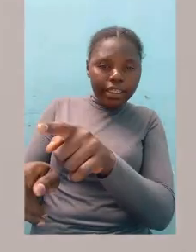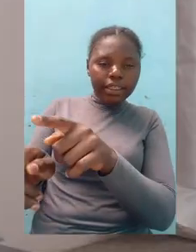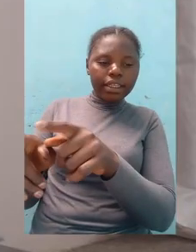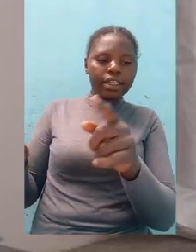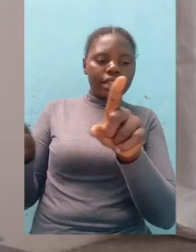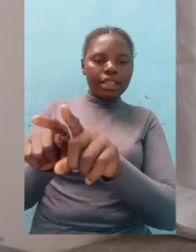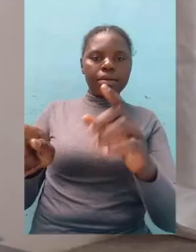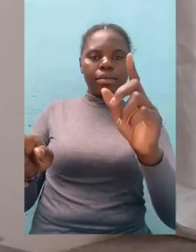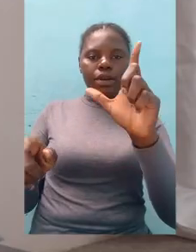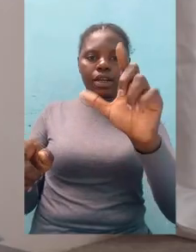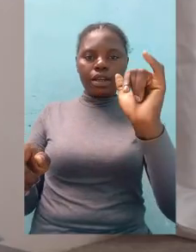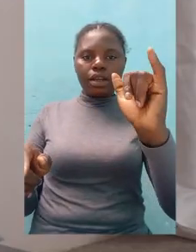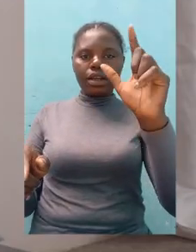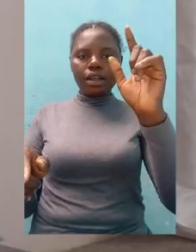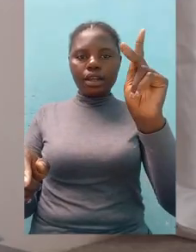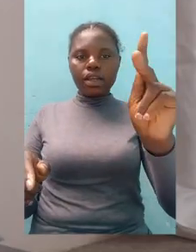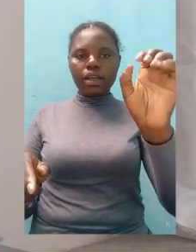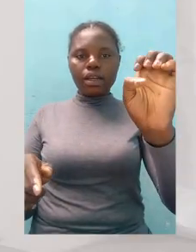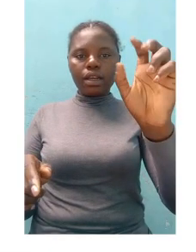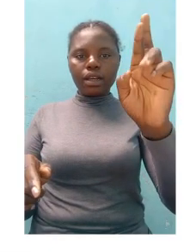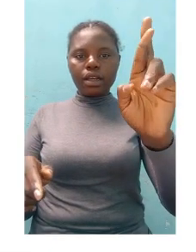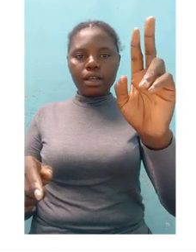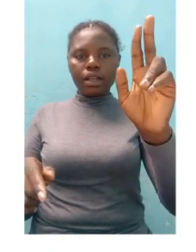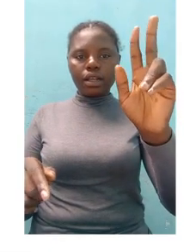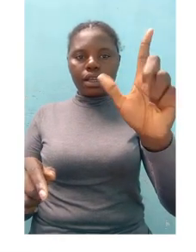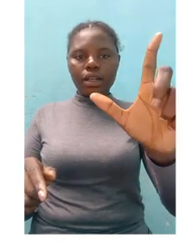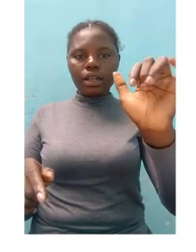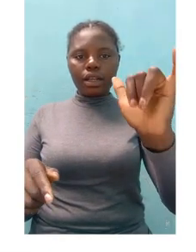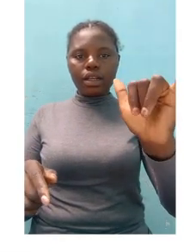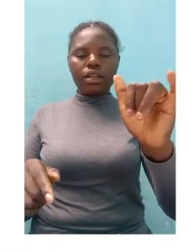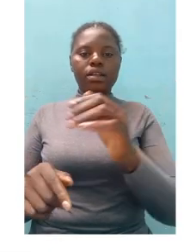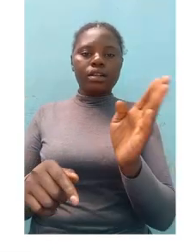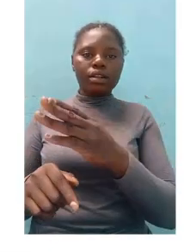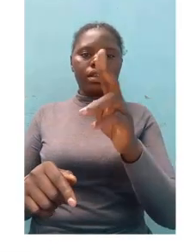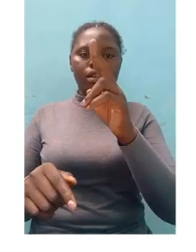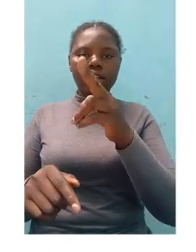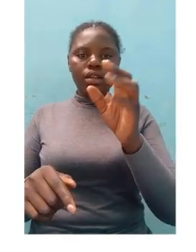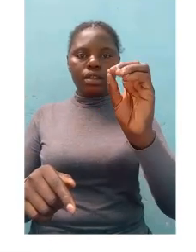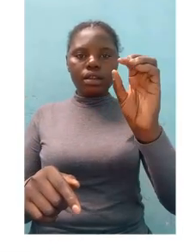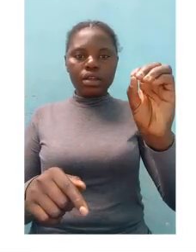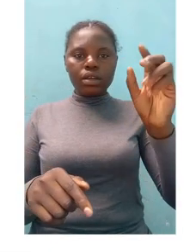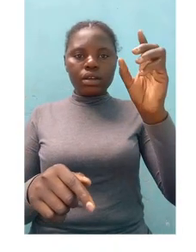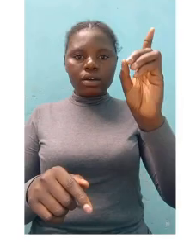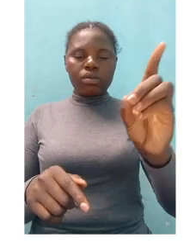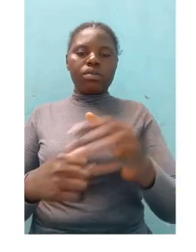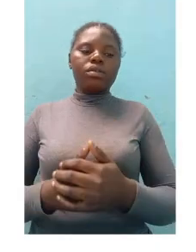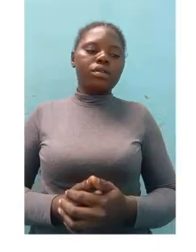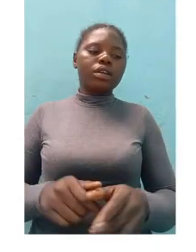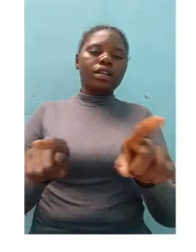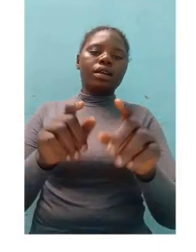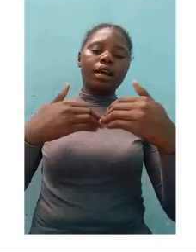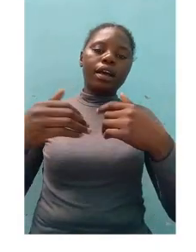impact means that this is the part of the table that would be selected. Let me just